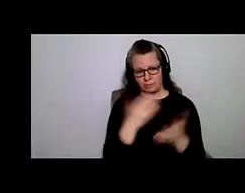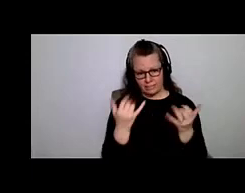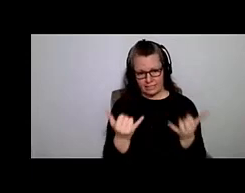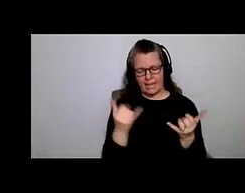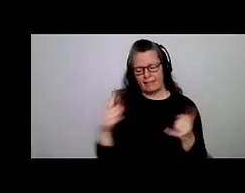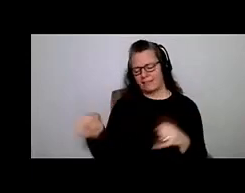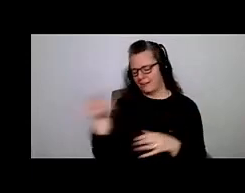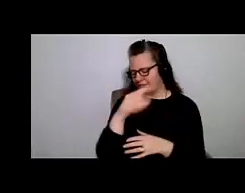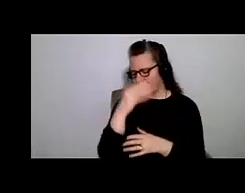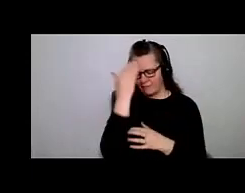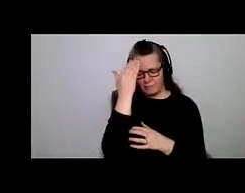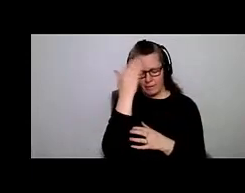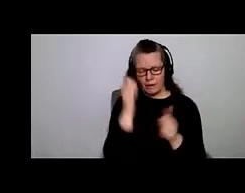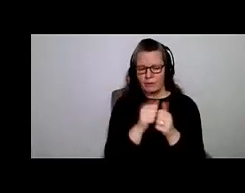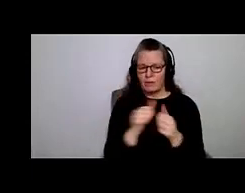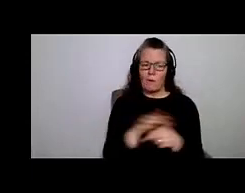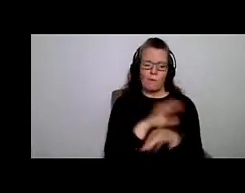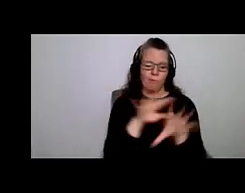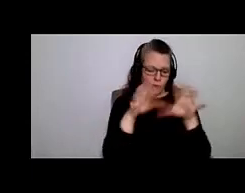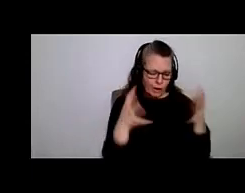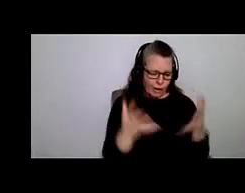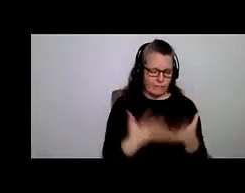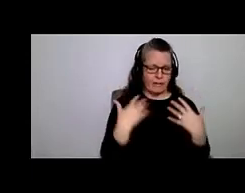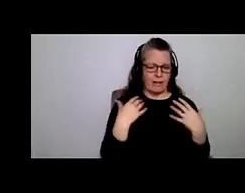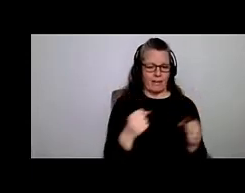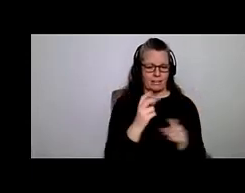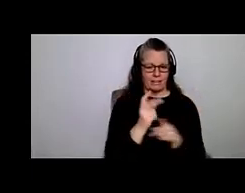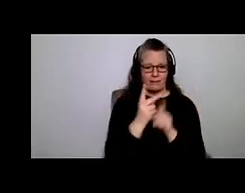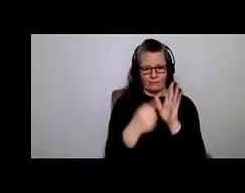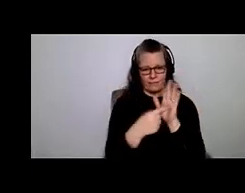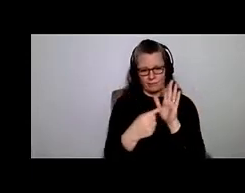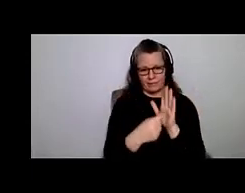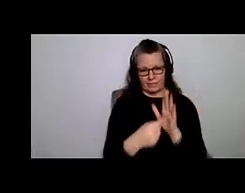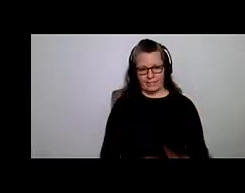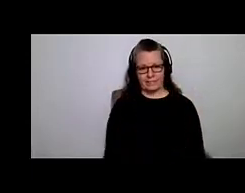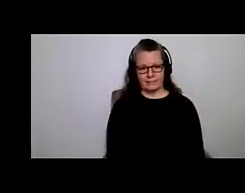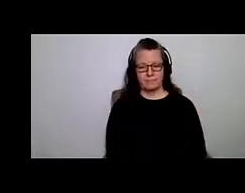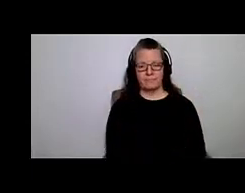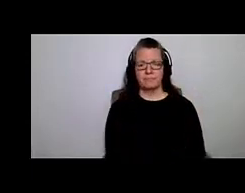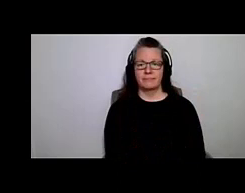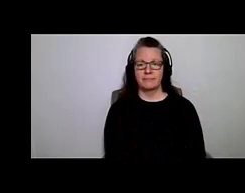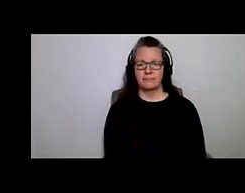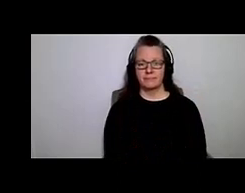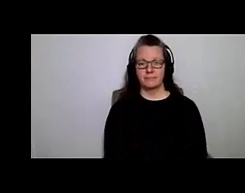of whole world of healthcare affordability. We can go to the next slide.